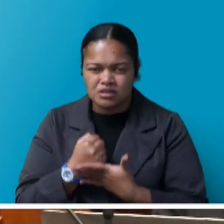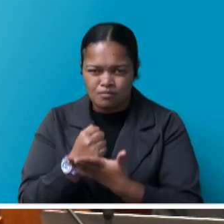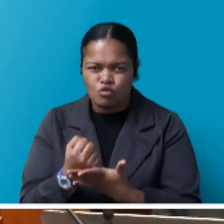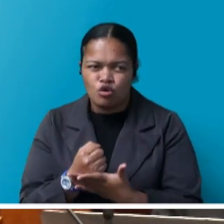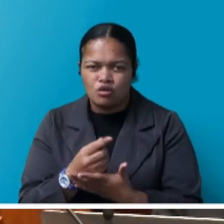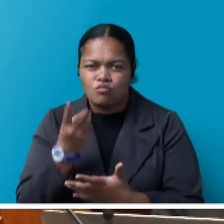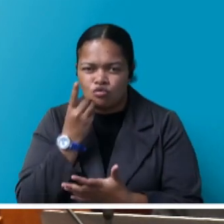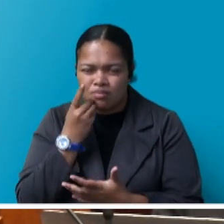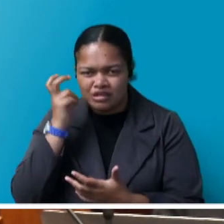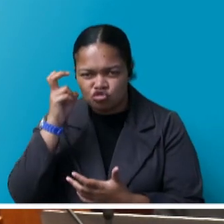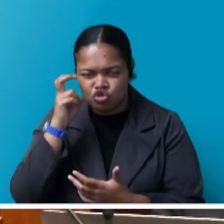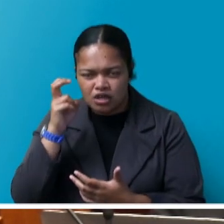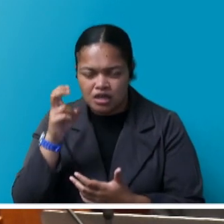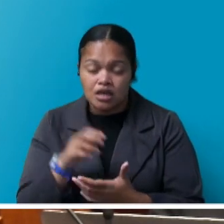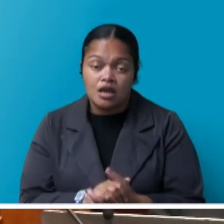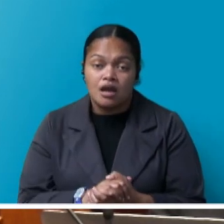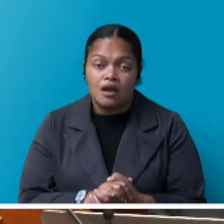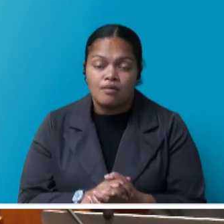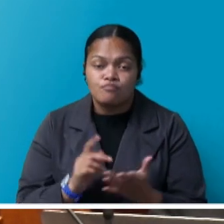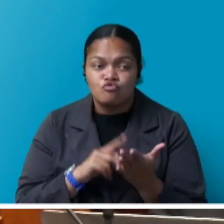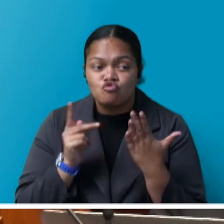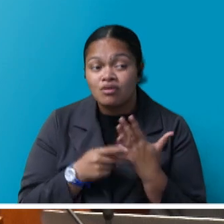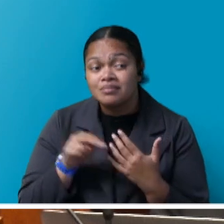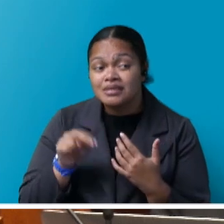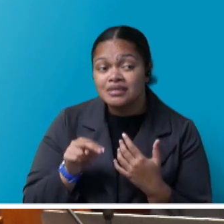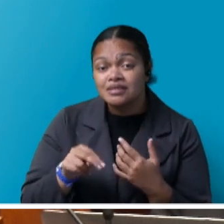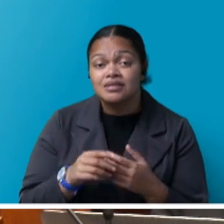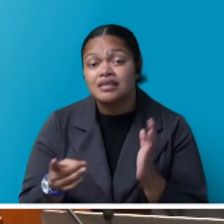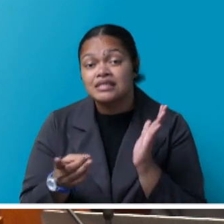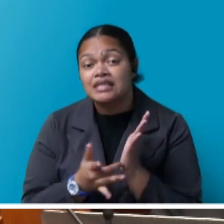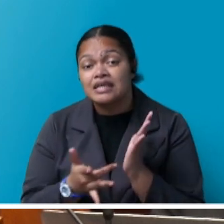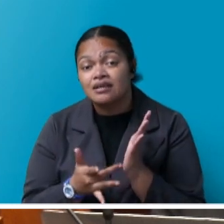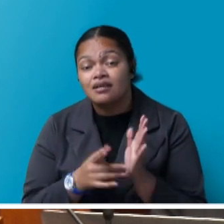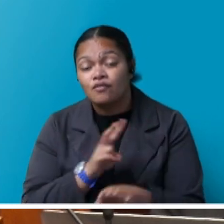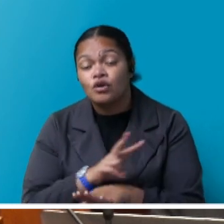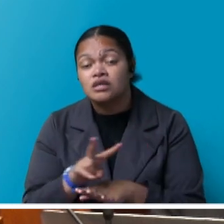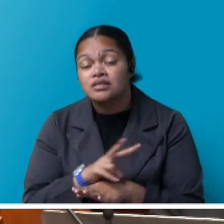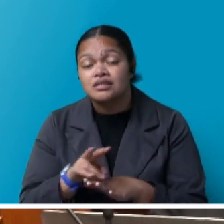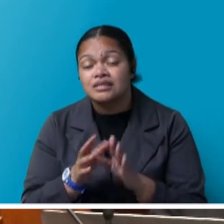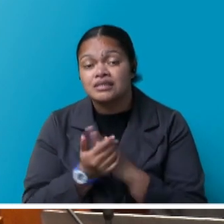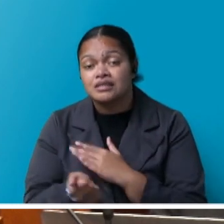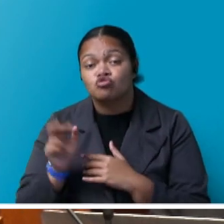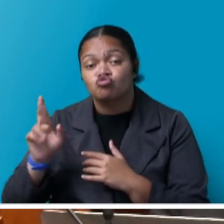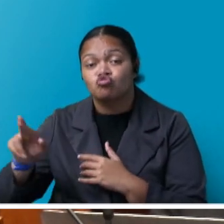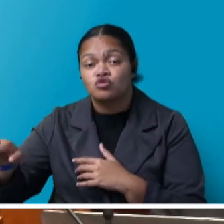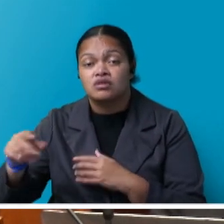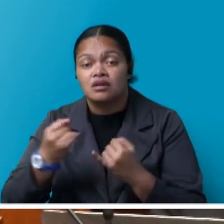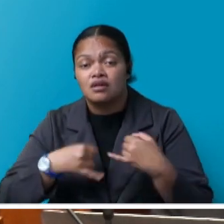mobile training programs, which will provide the much-needed technical and vocational skills to our rural and maritime